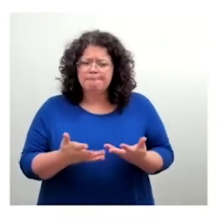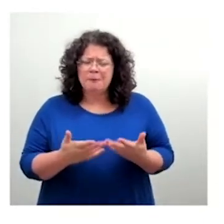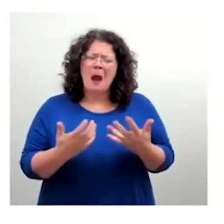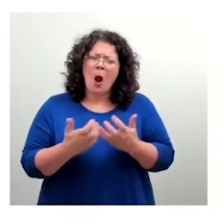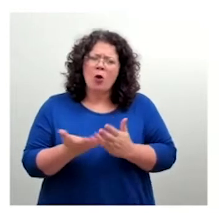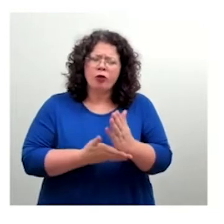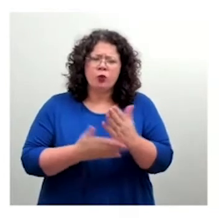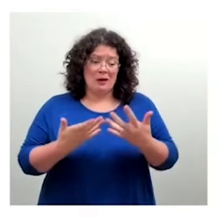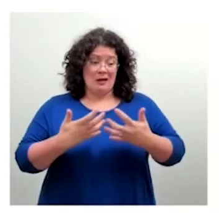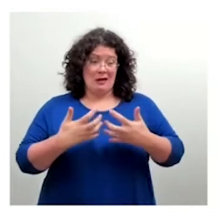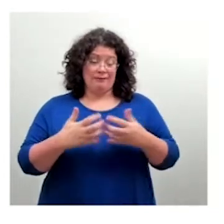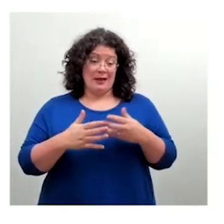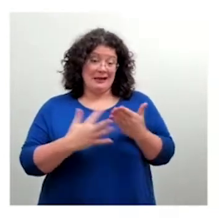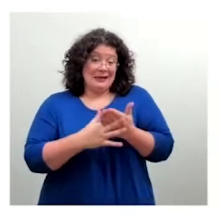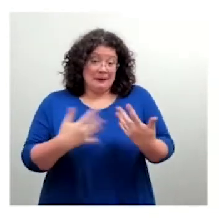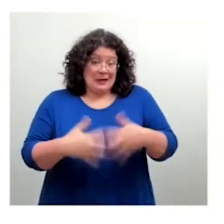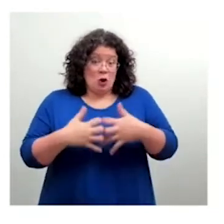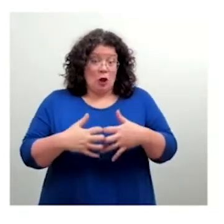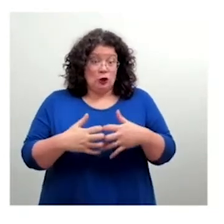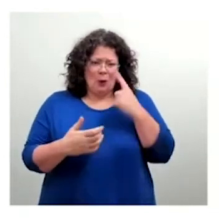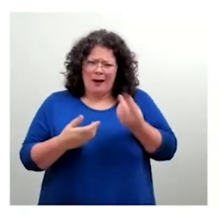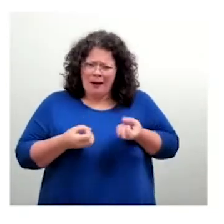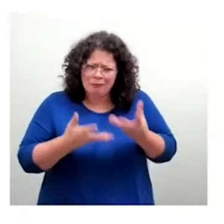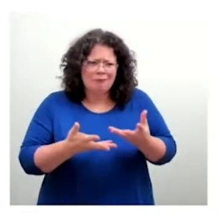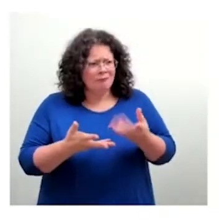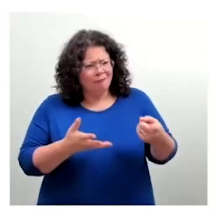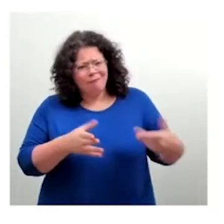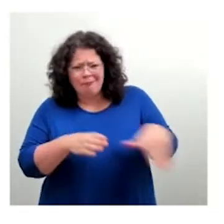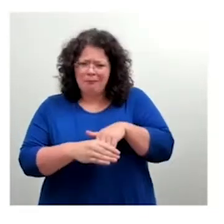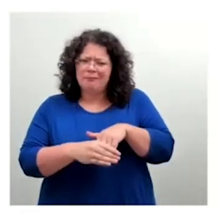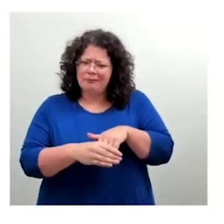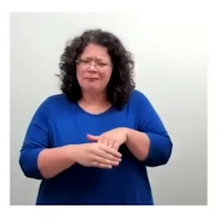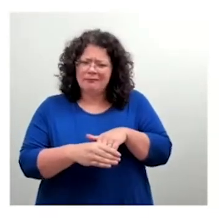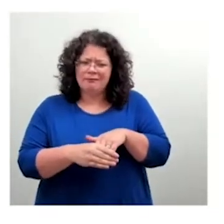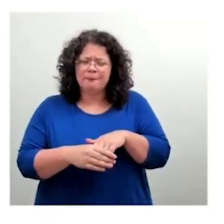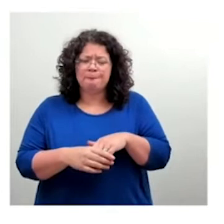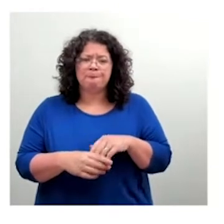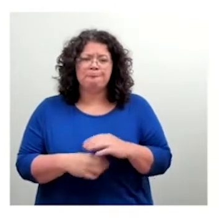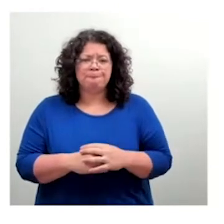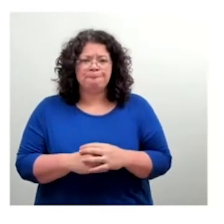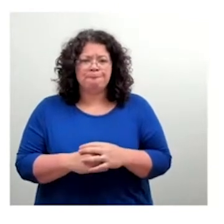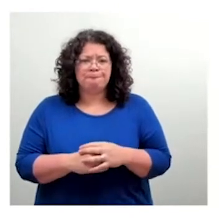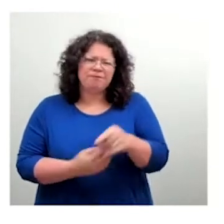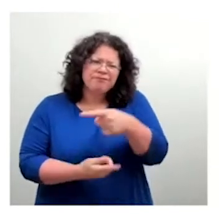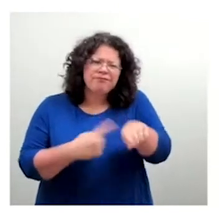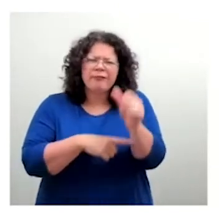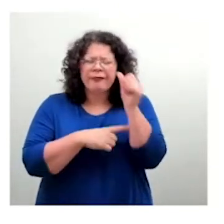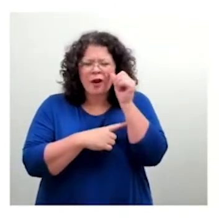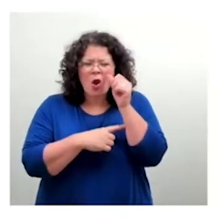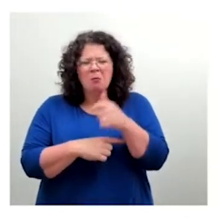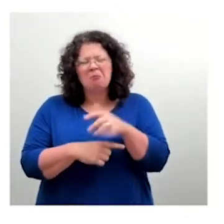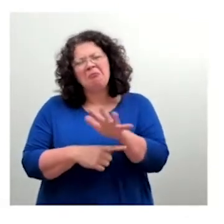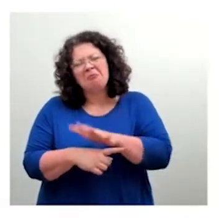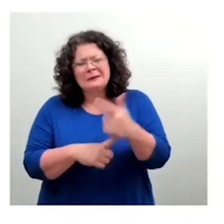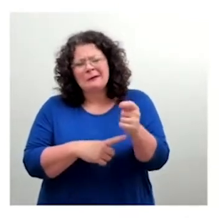invisible. So we don't always know what may be a challenge for the people around us. And of course, we're well known